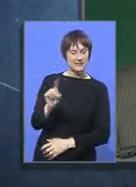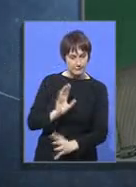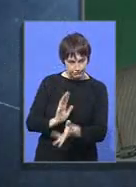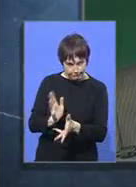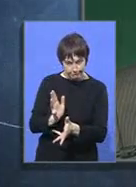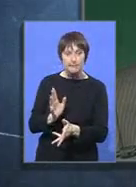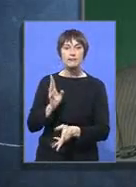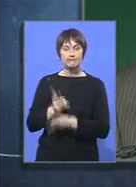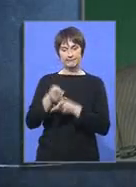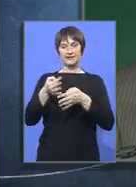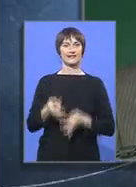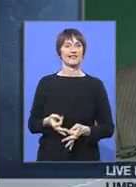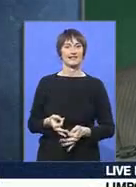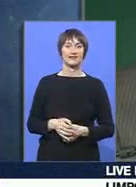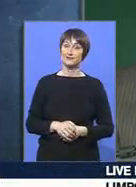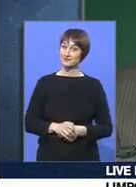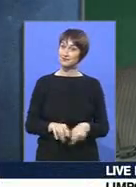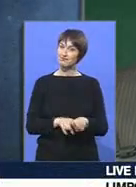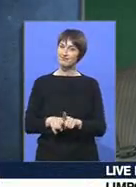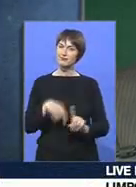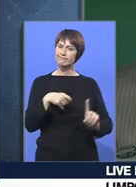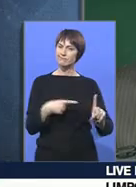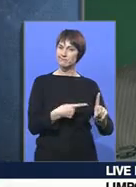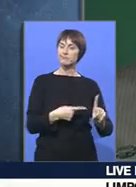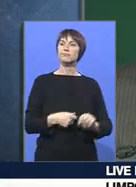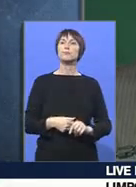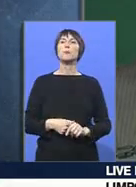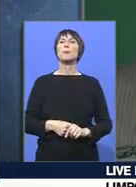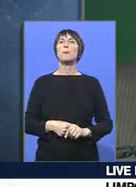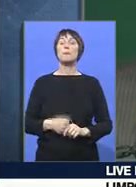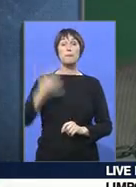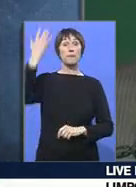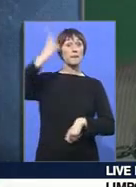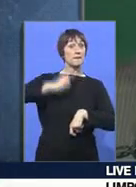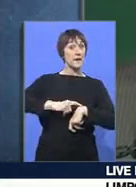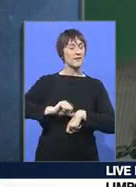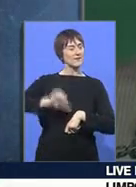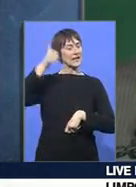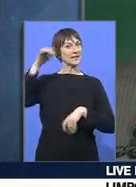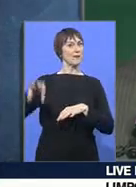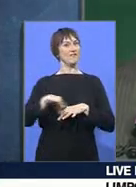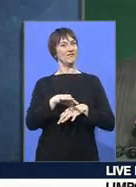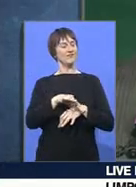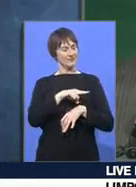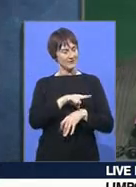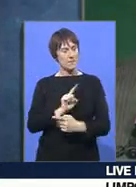Madiba also, at this time, met and married his first wife,